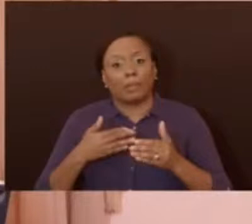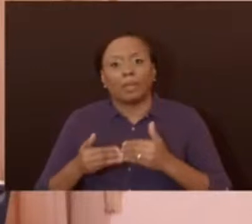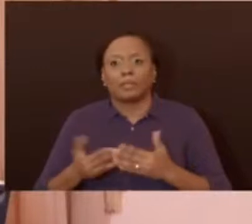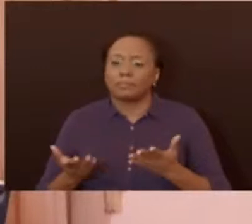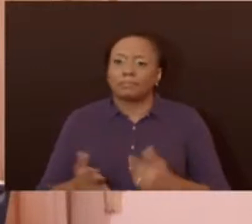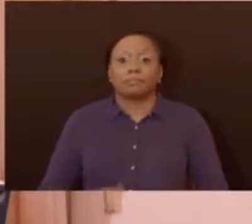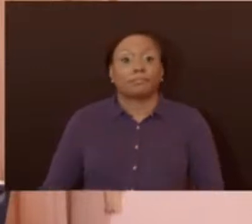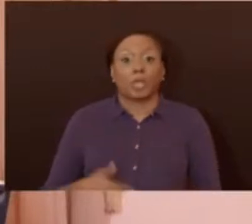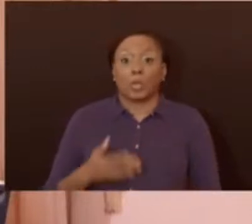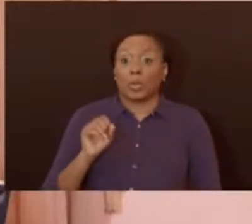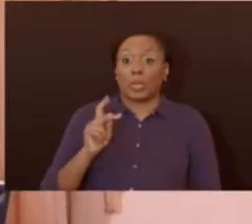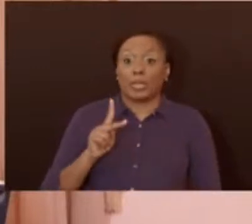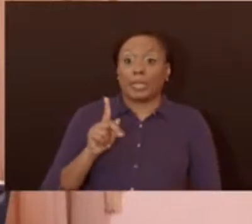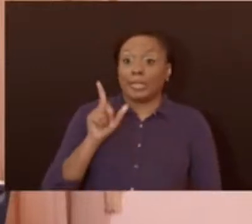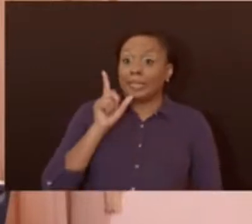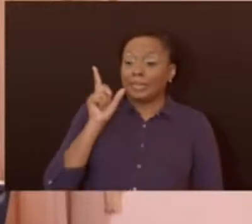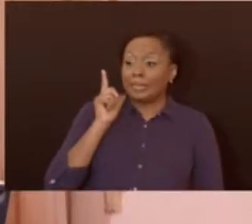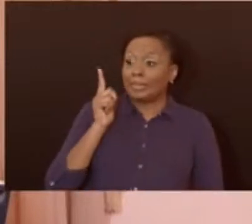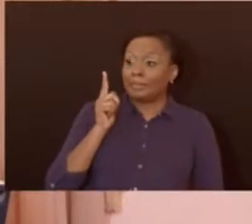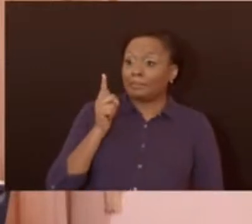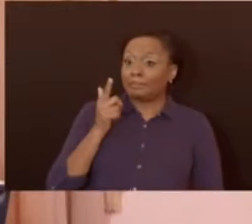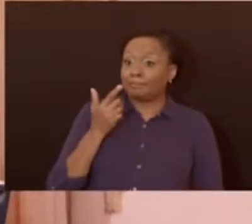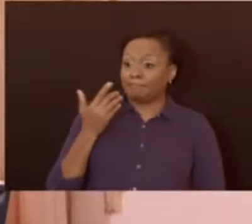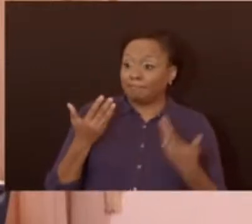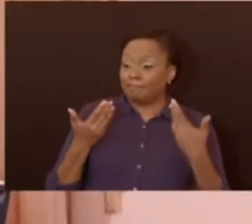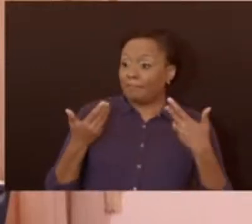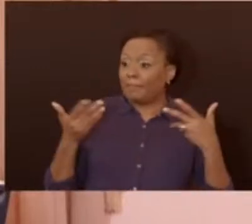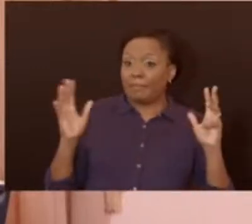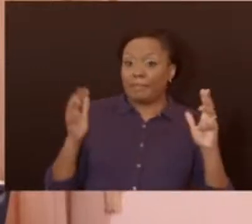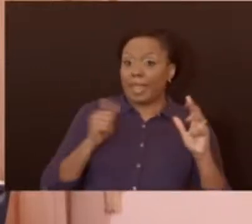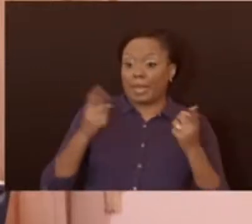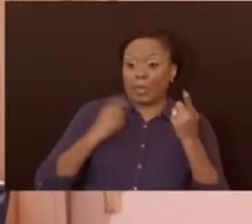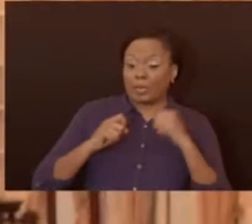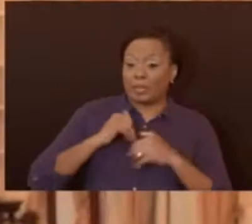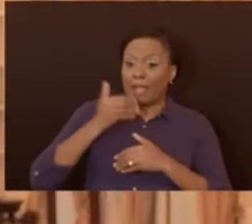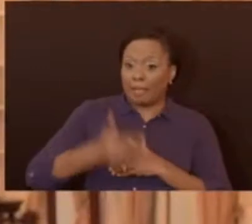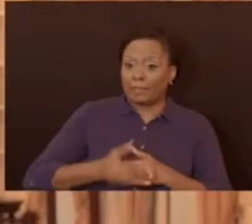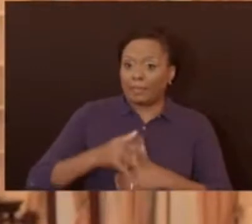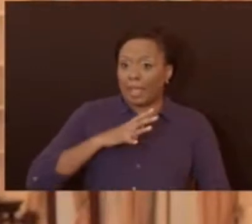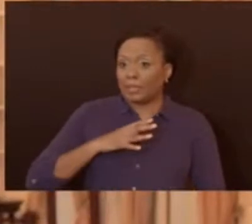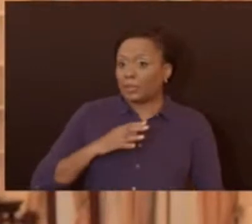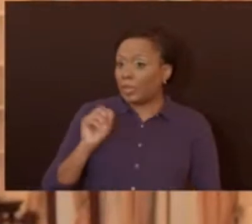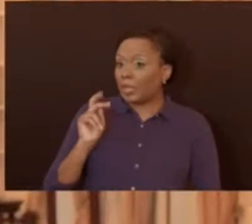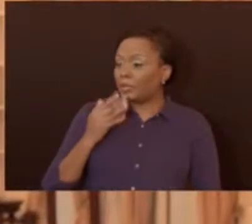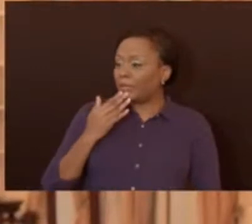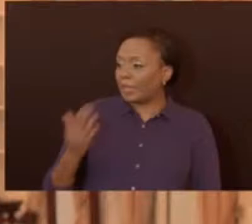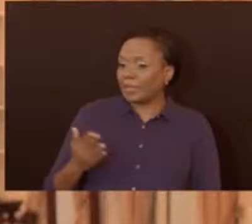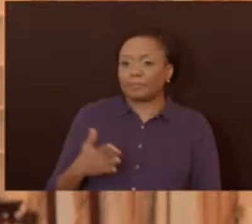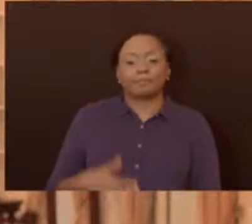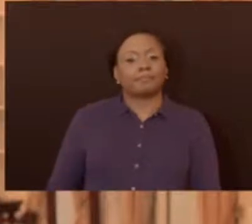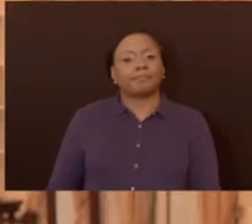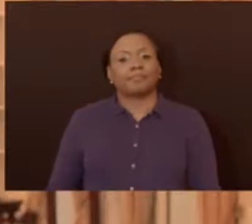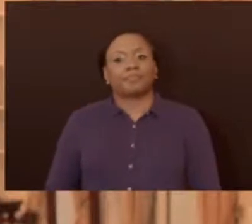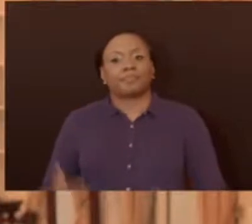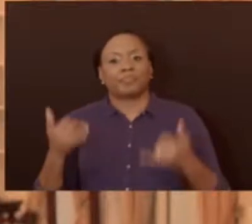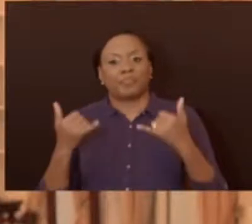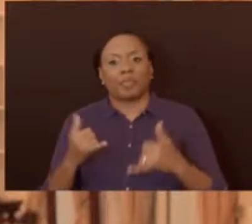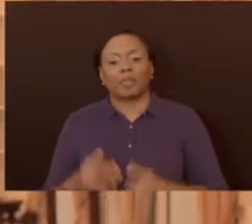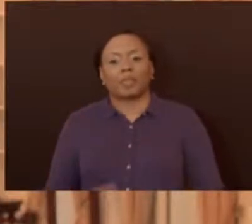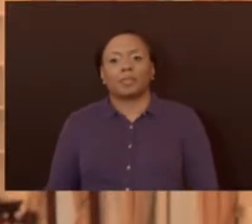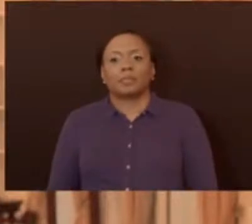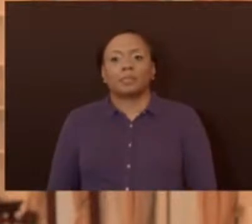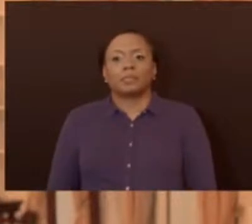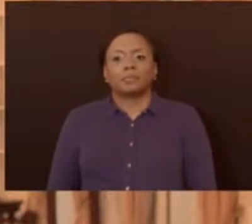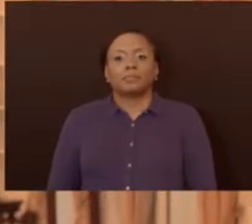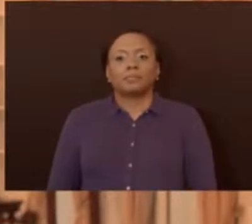Lisa, I think those are the comments that I'll make at this point in time, and I'll be available for questioning afterwards. General. Well, as you know, Barbados